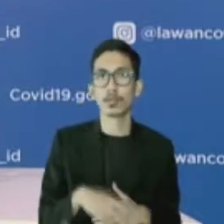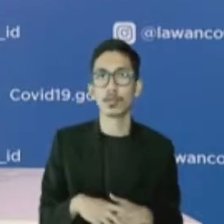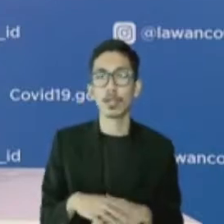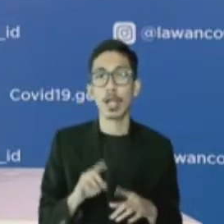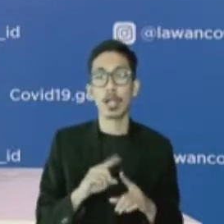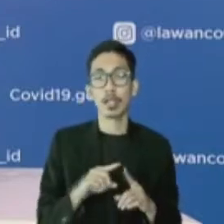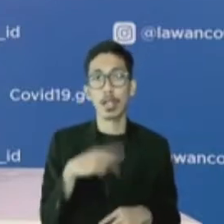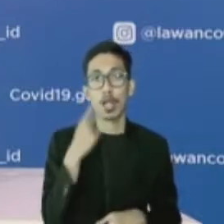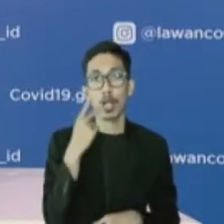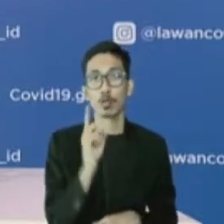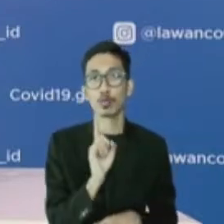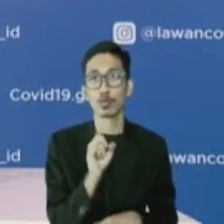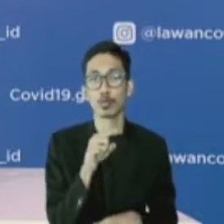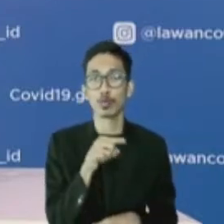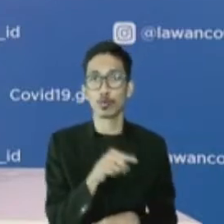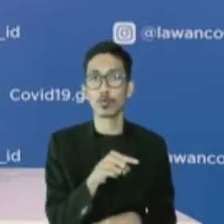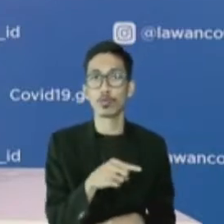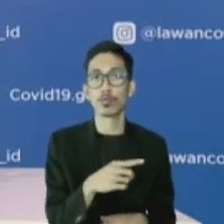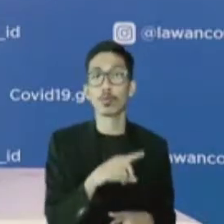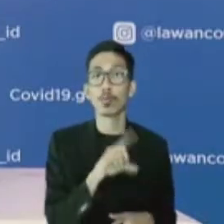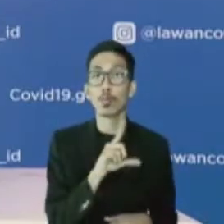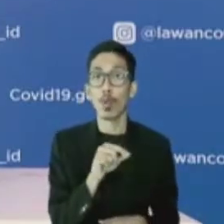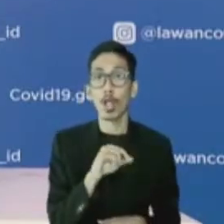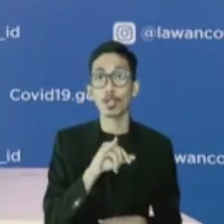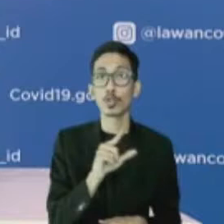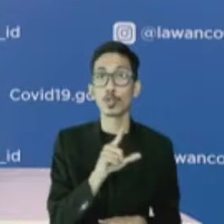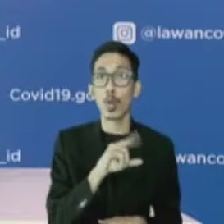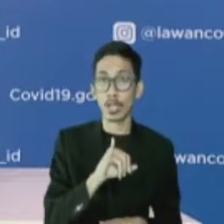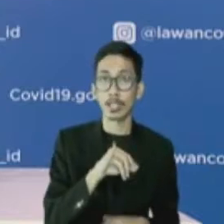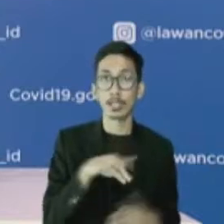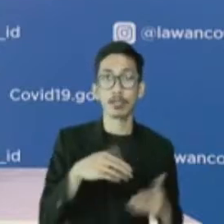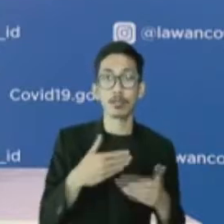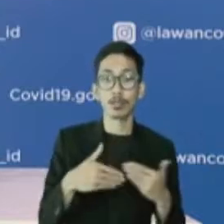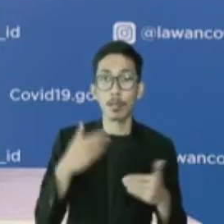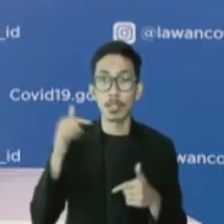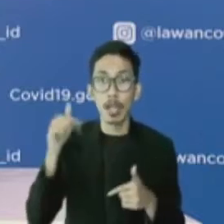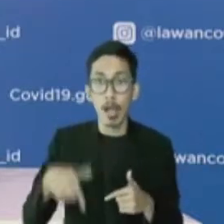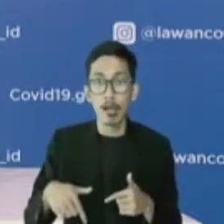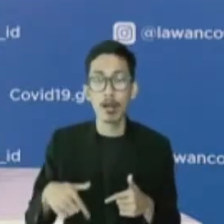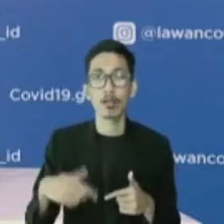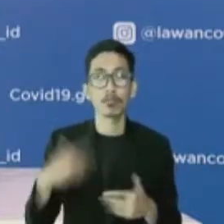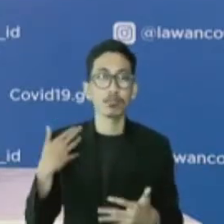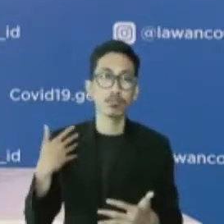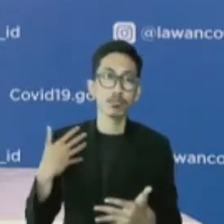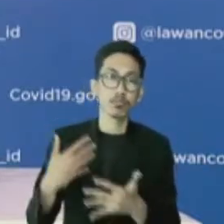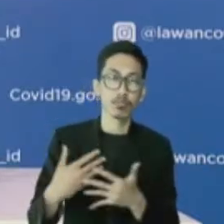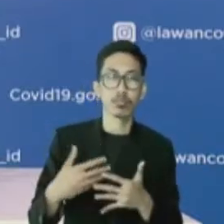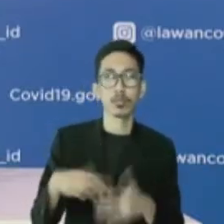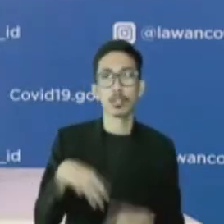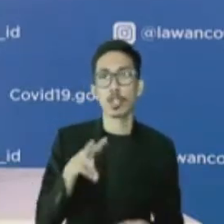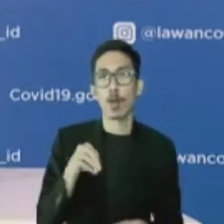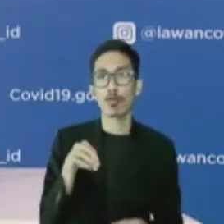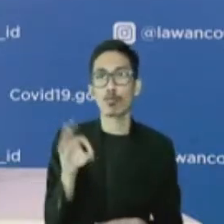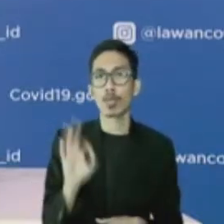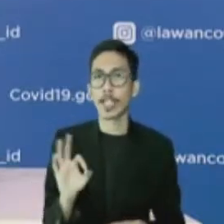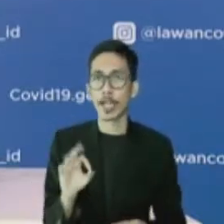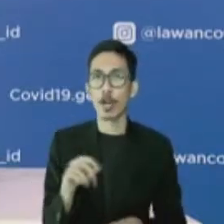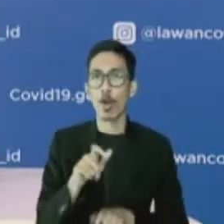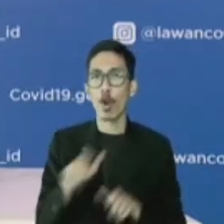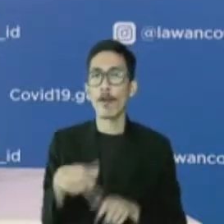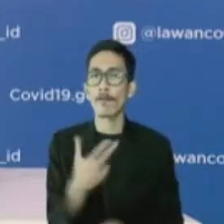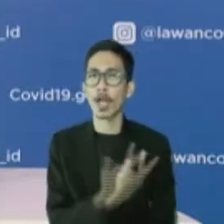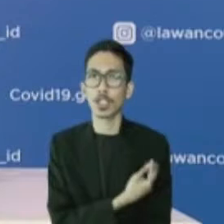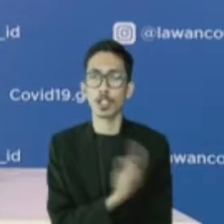the vaccinations from mid-July until now, which has reached 30% coverage for the second dose of